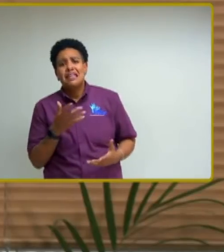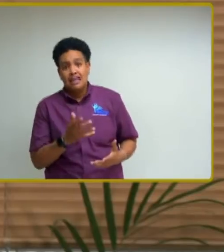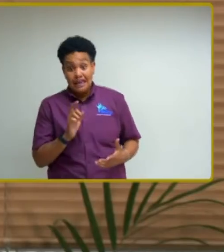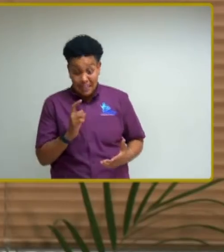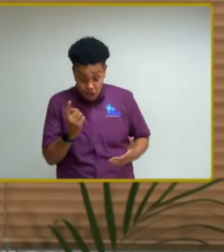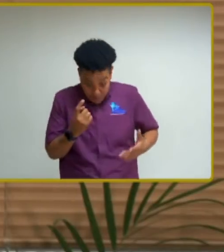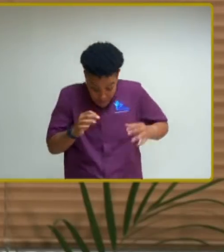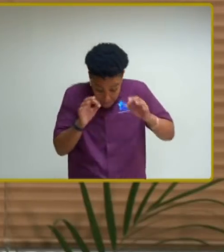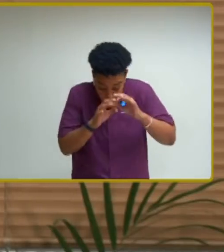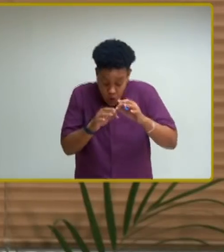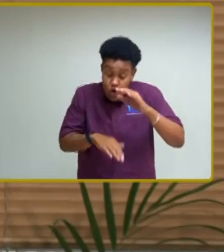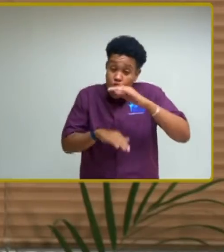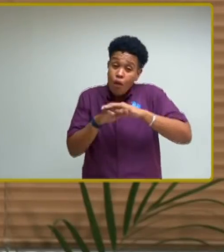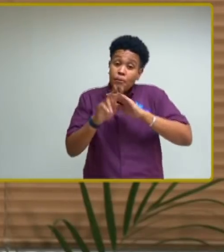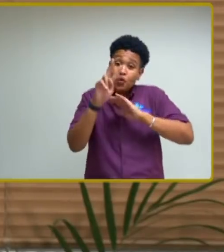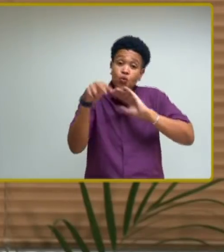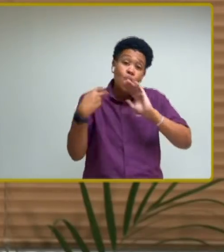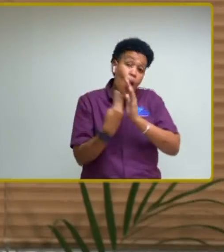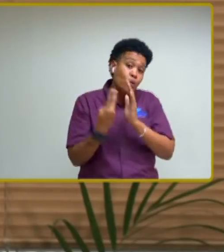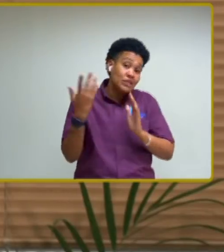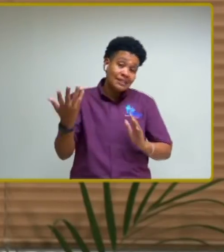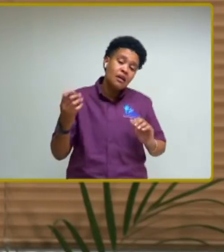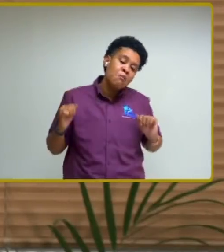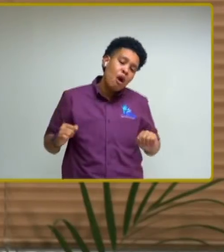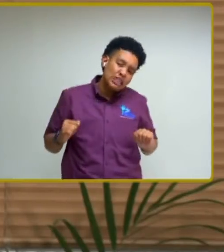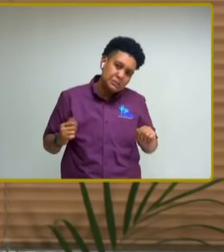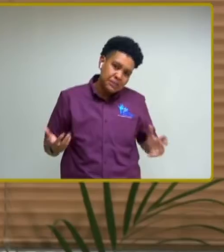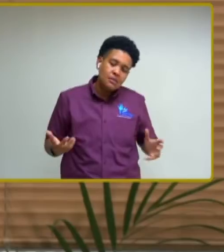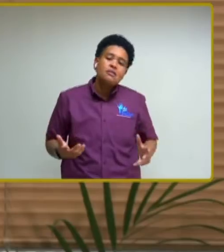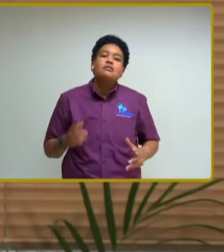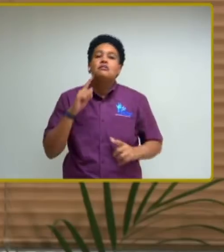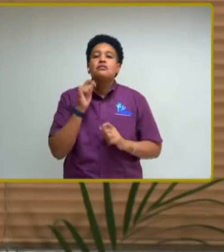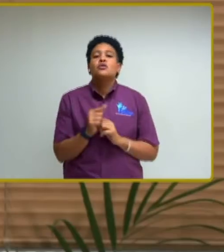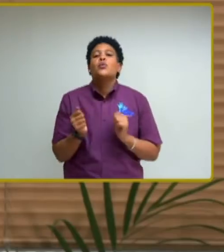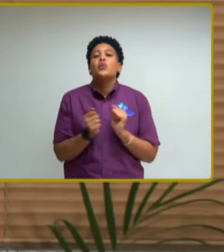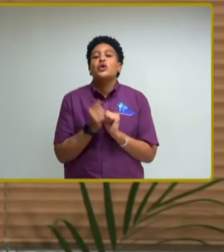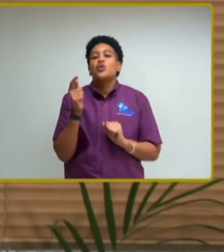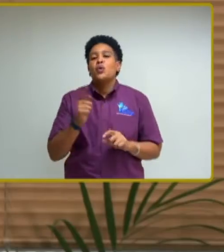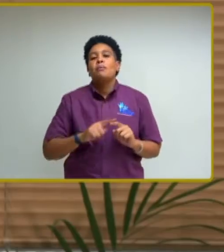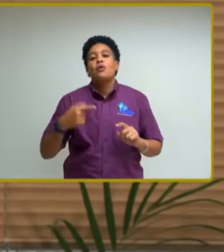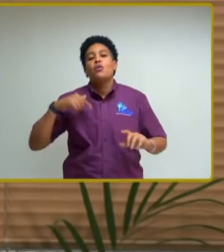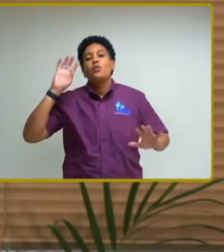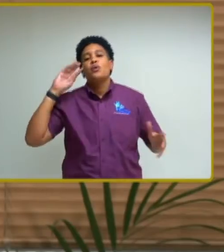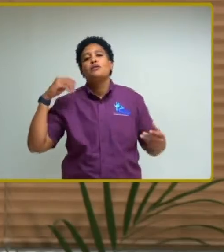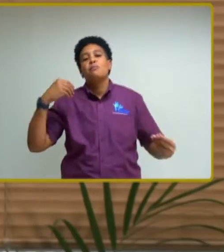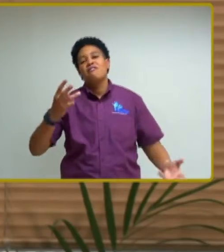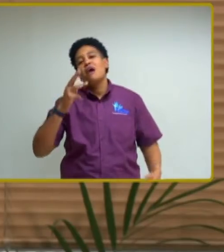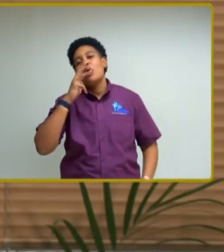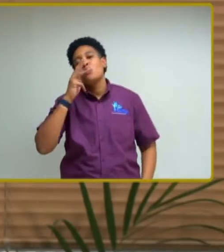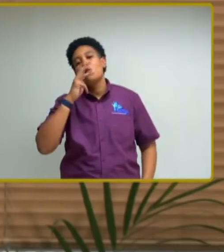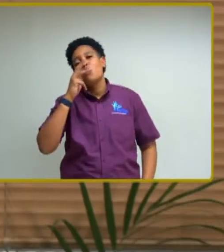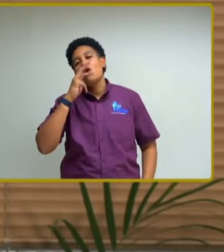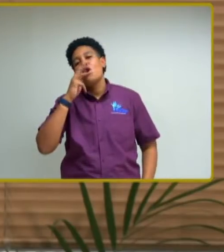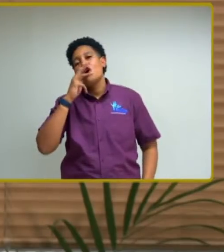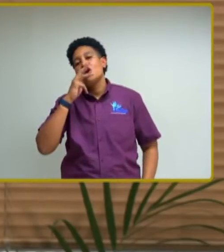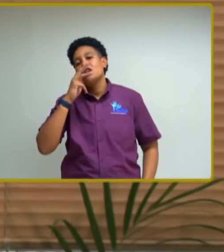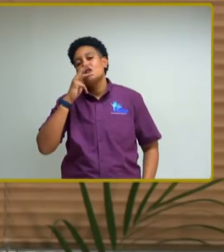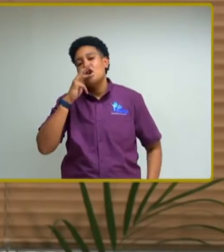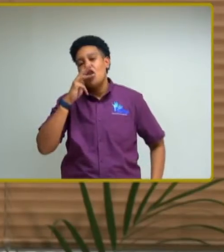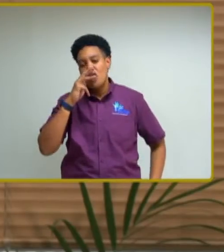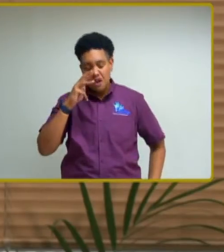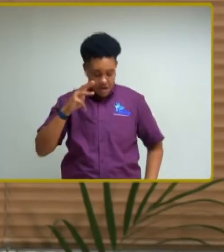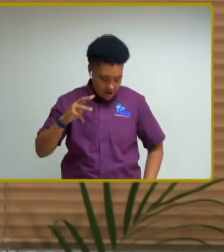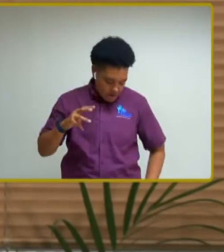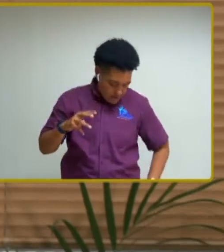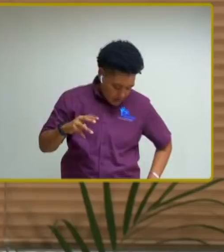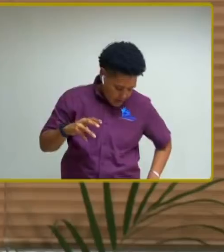there, up to 2 hours, possibly, then take it with you, but we will provide water on the